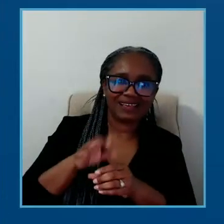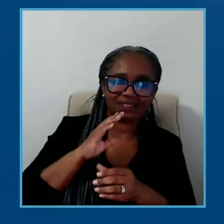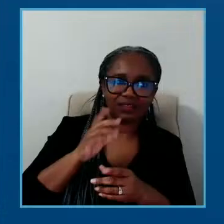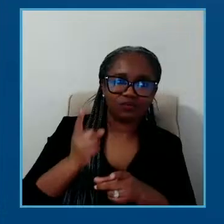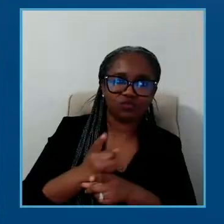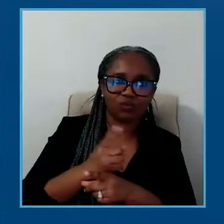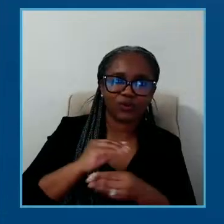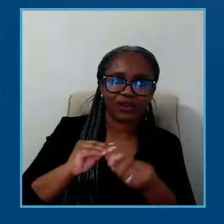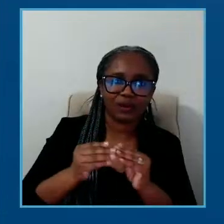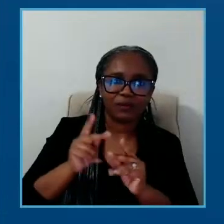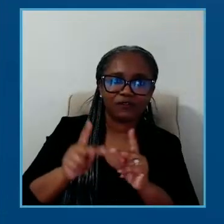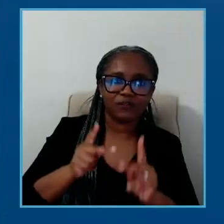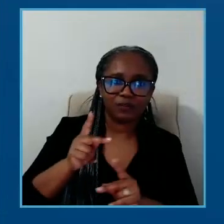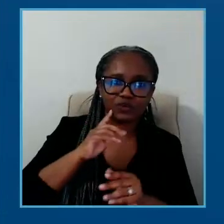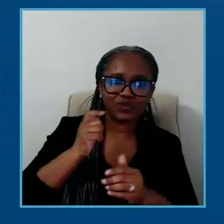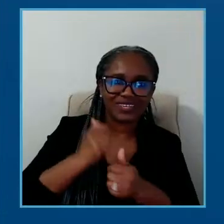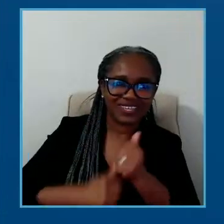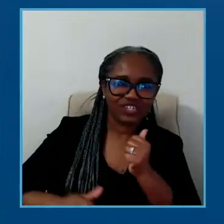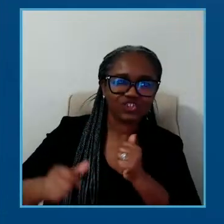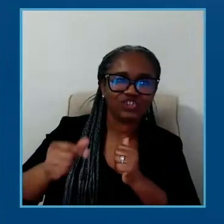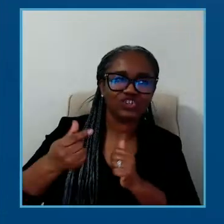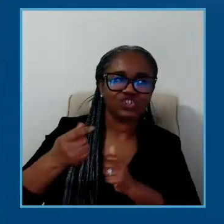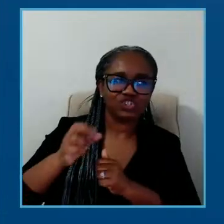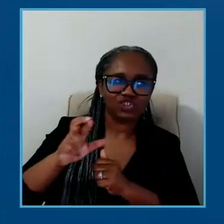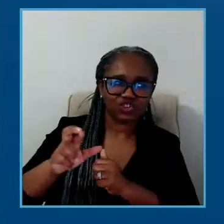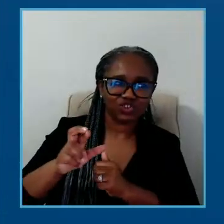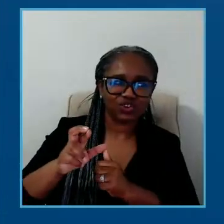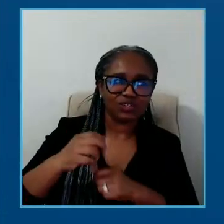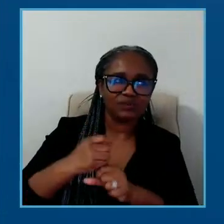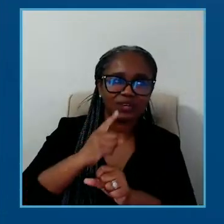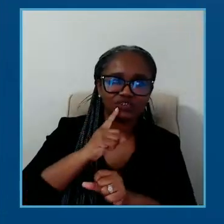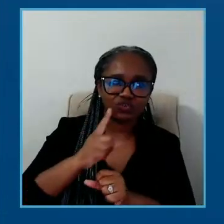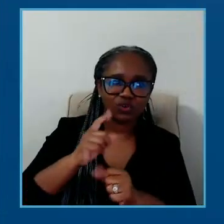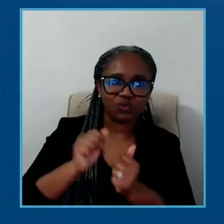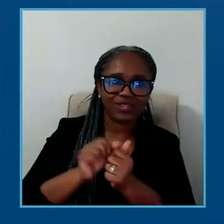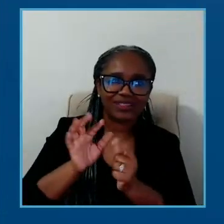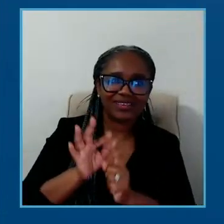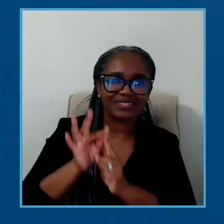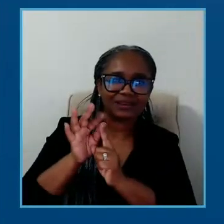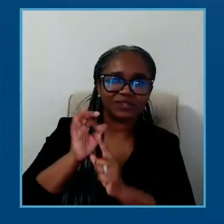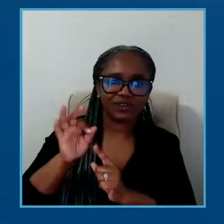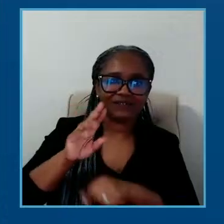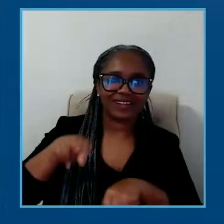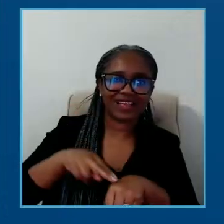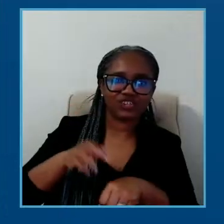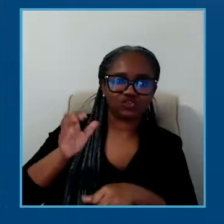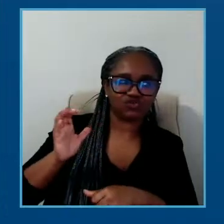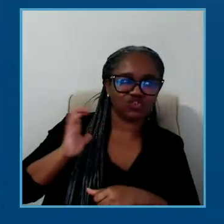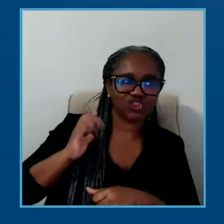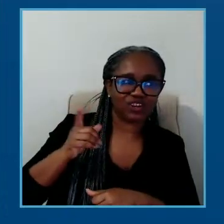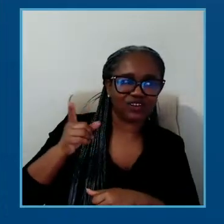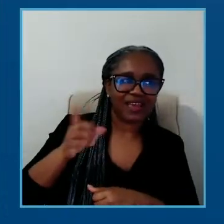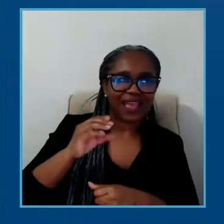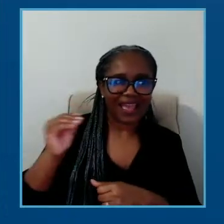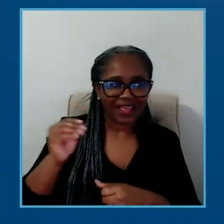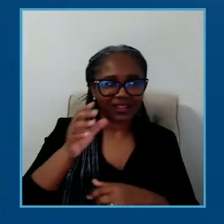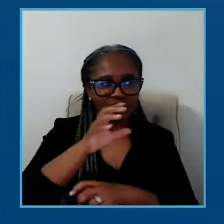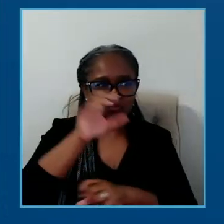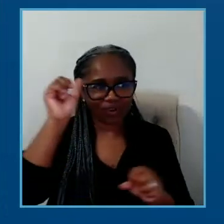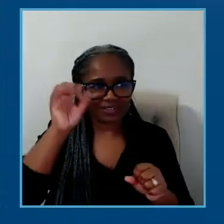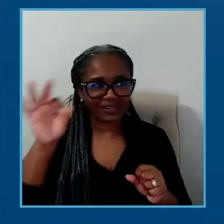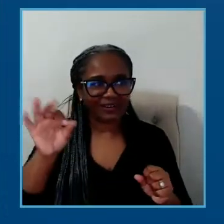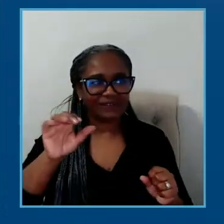offices shall be as equally divided as practicable according to gender in accordance with Article 3, Section 1E of the